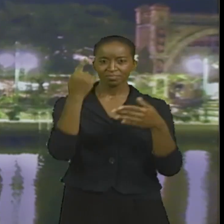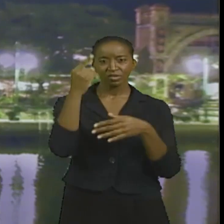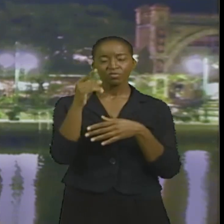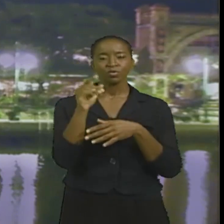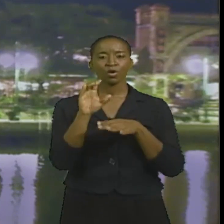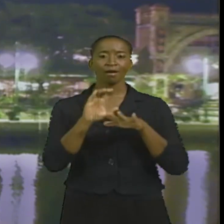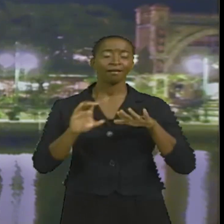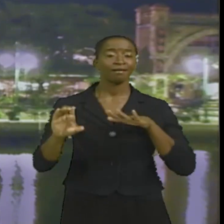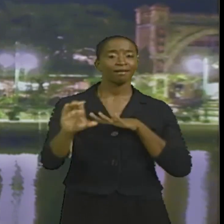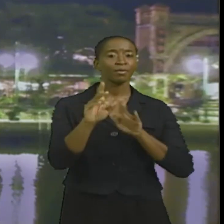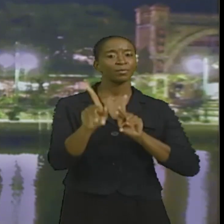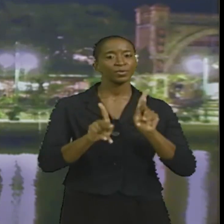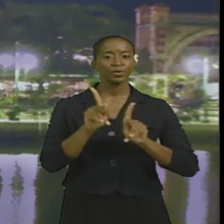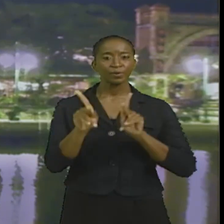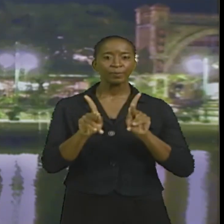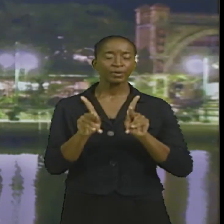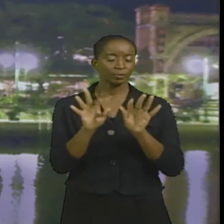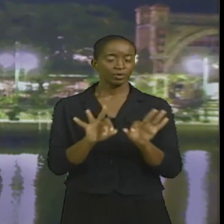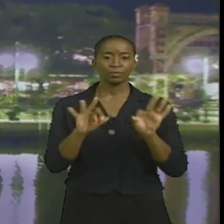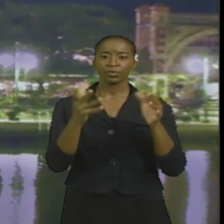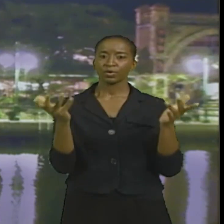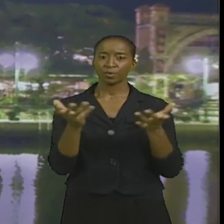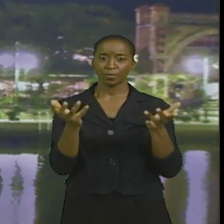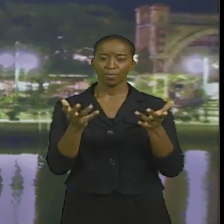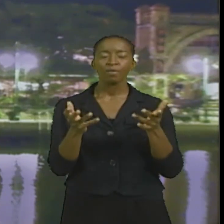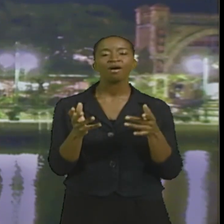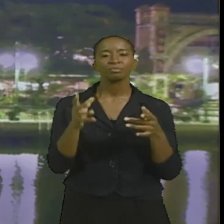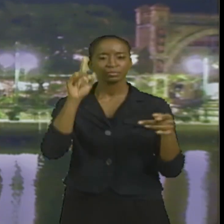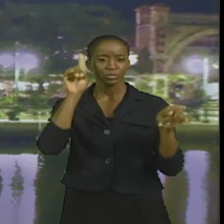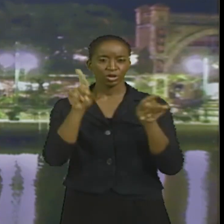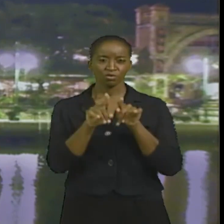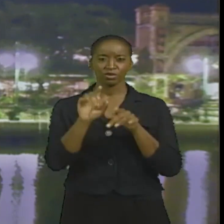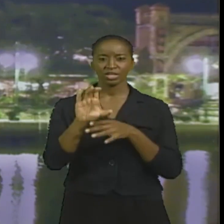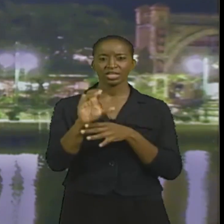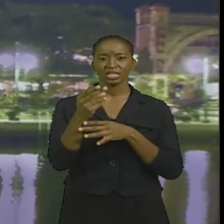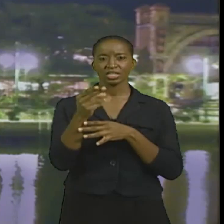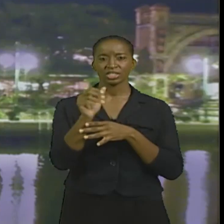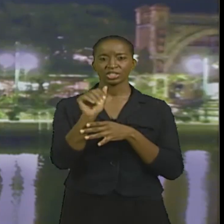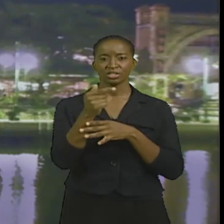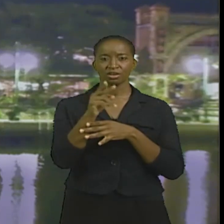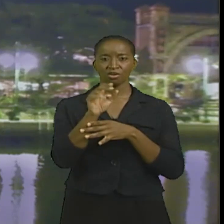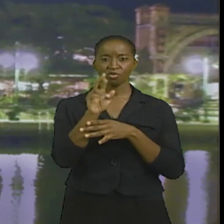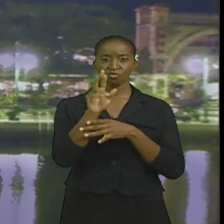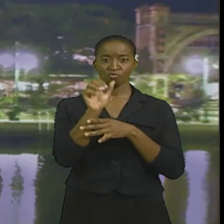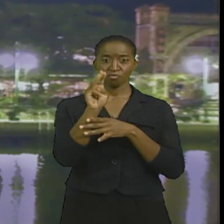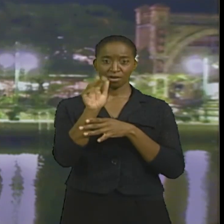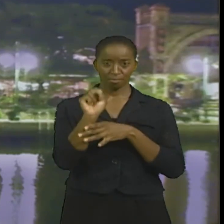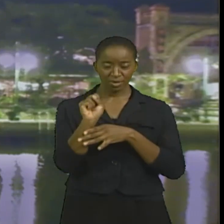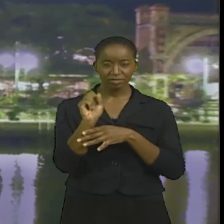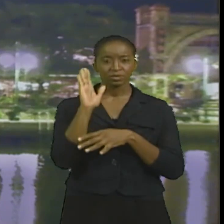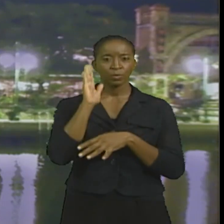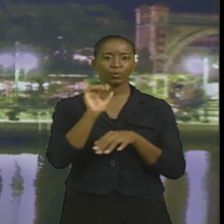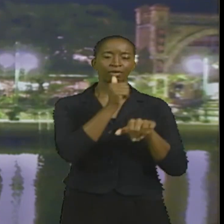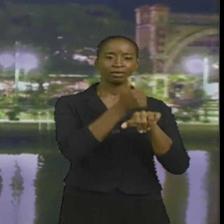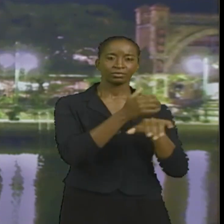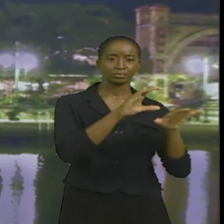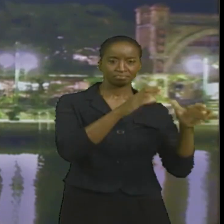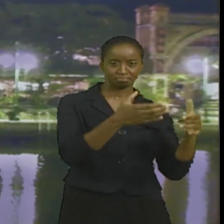them is the agreement that the revised Treaty of Chaguaramas will be amended to provide for for the Caribbean Congress of Labor and a